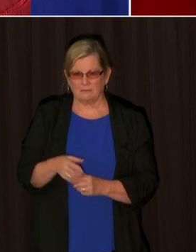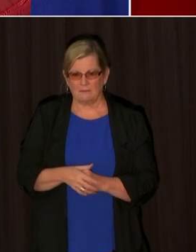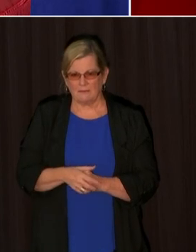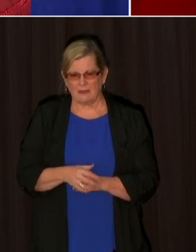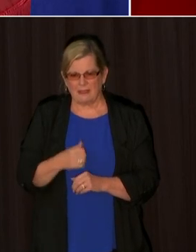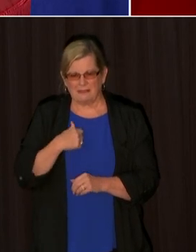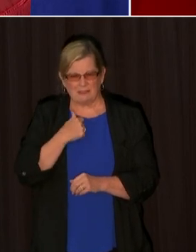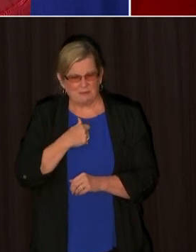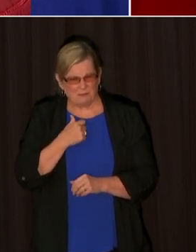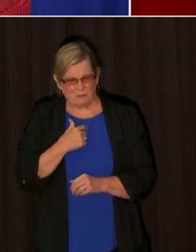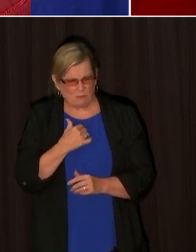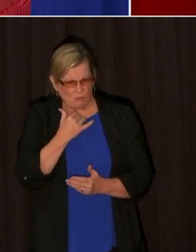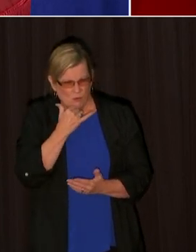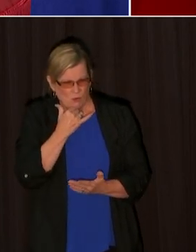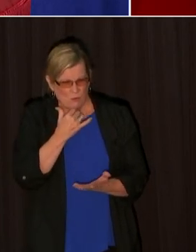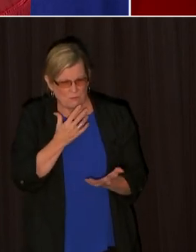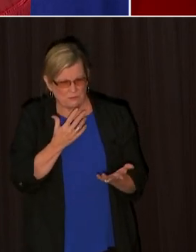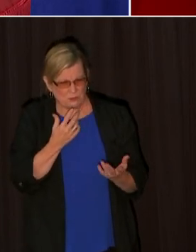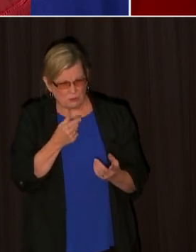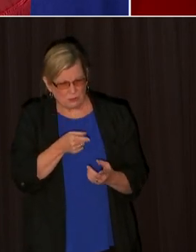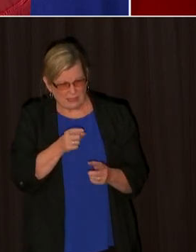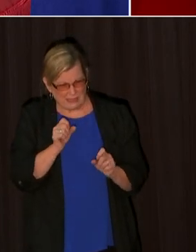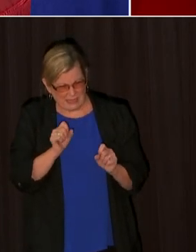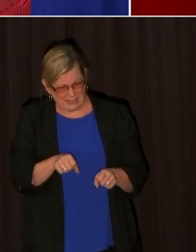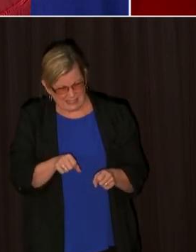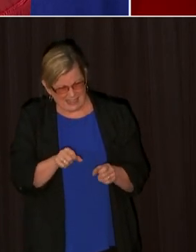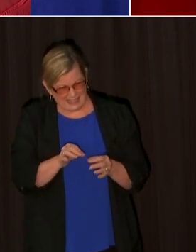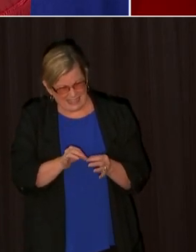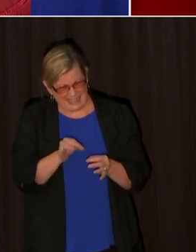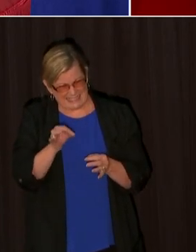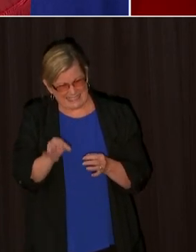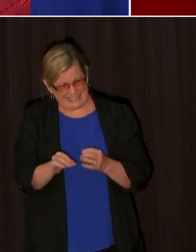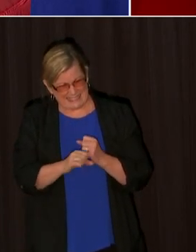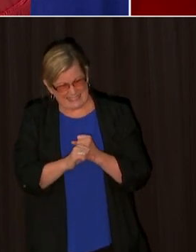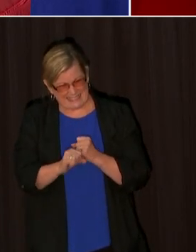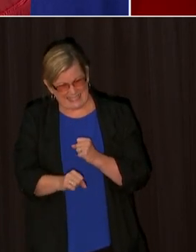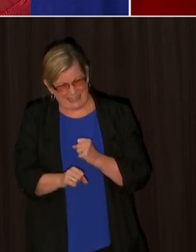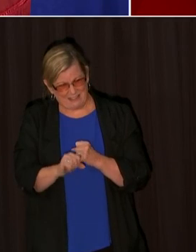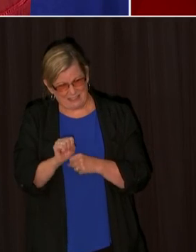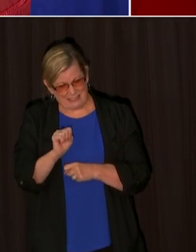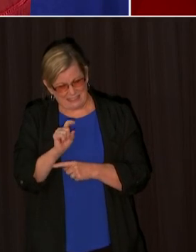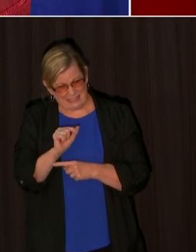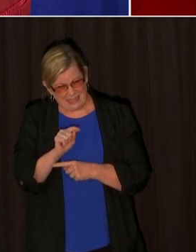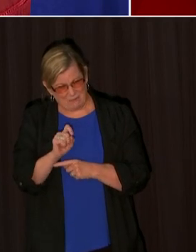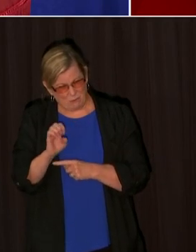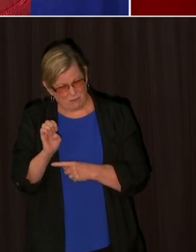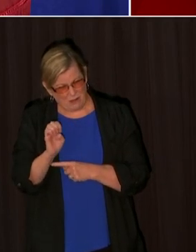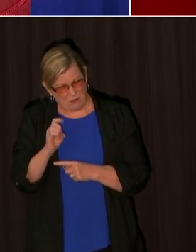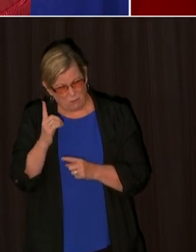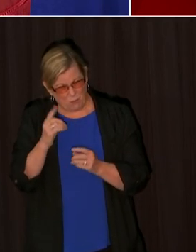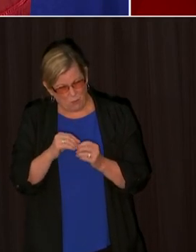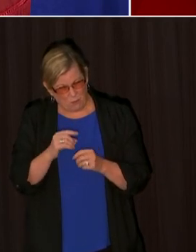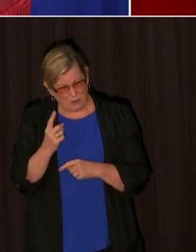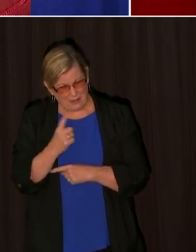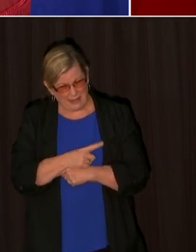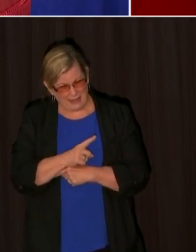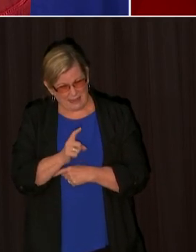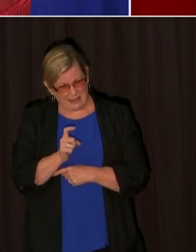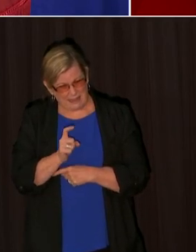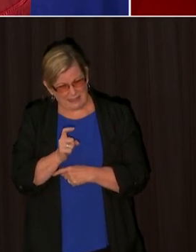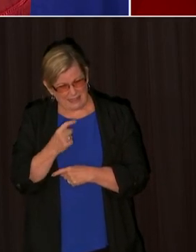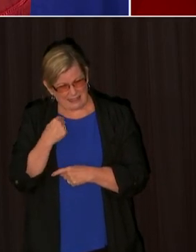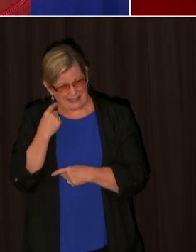they did something allowing you to extend the state of emergency or additional days. And if my math is right, I think the state of